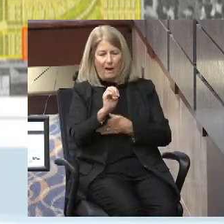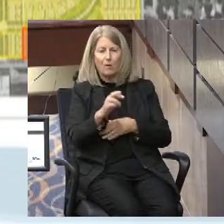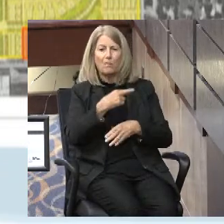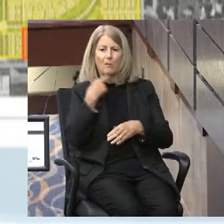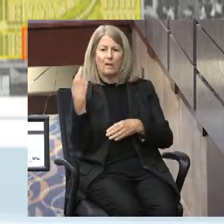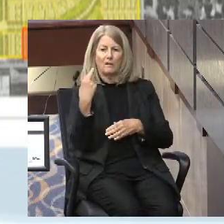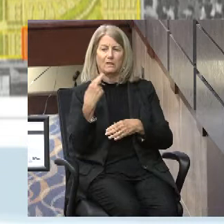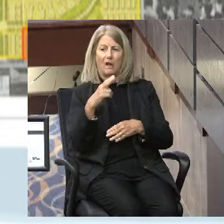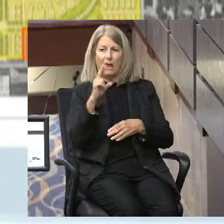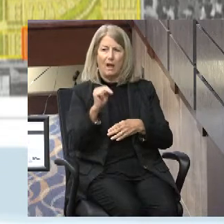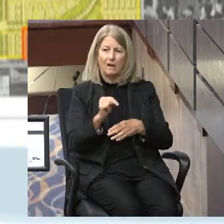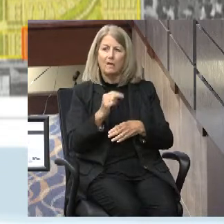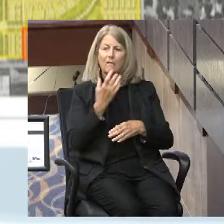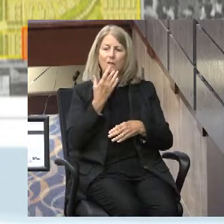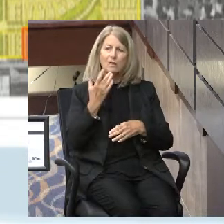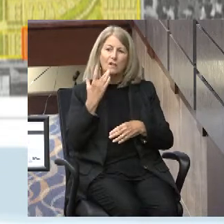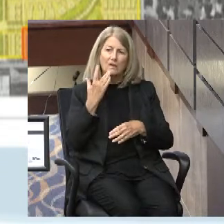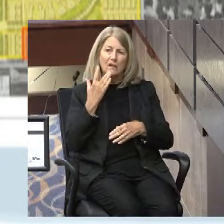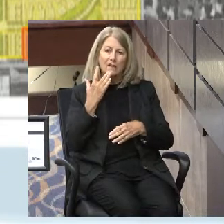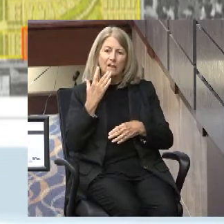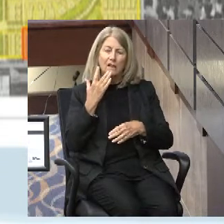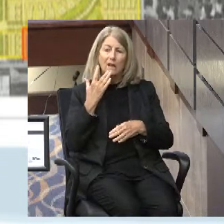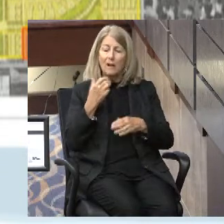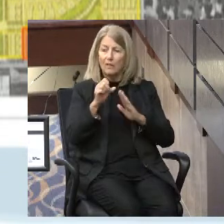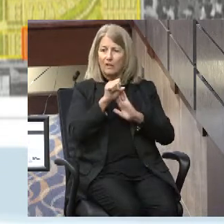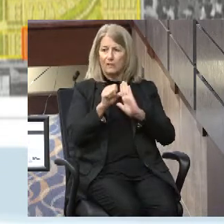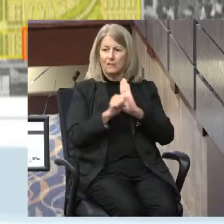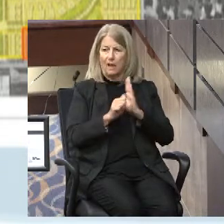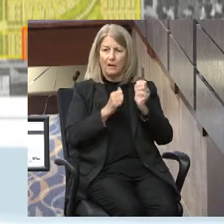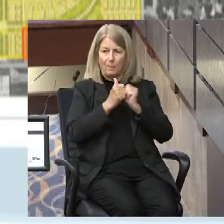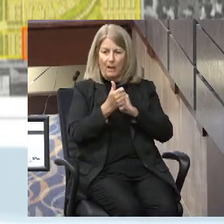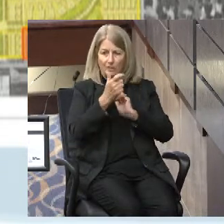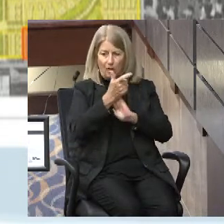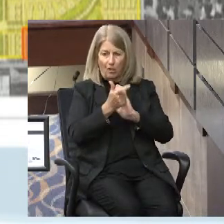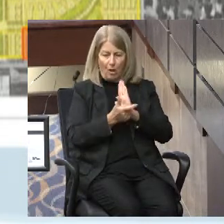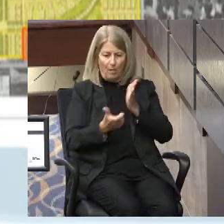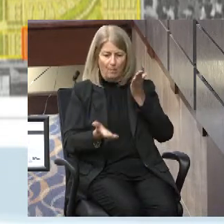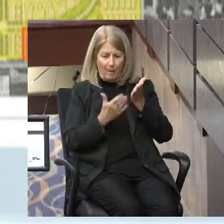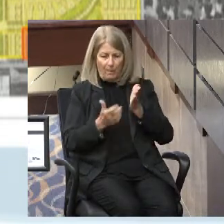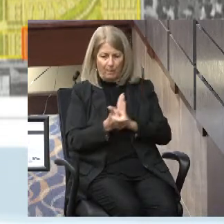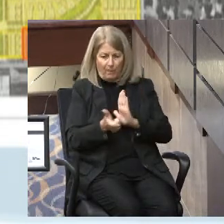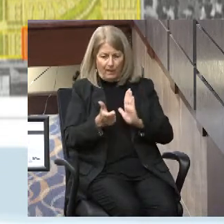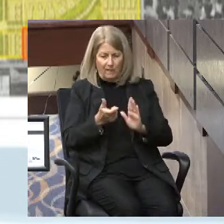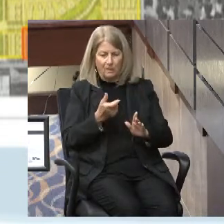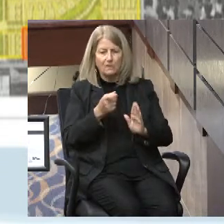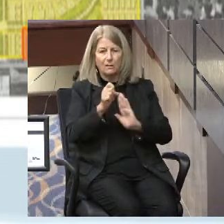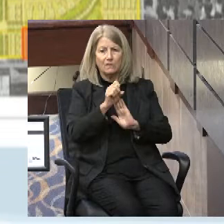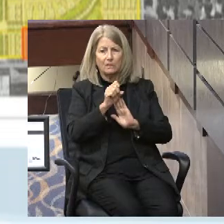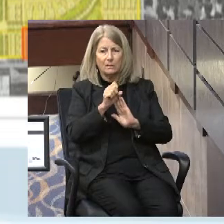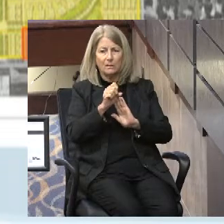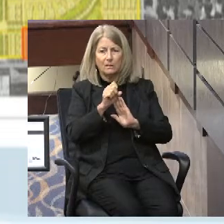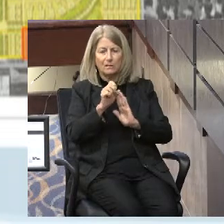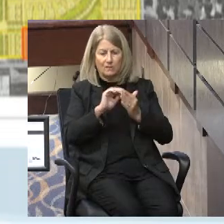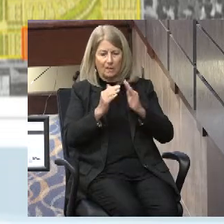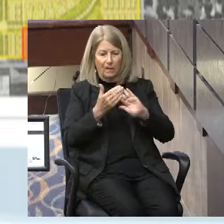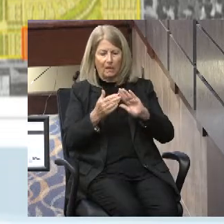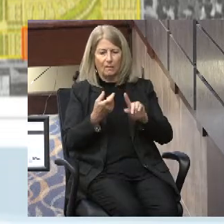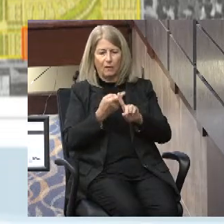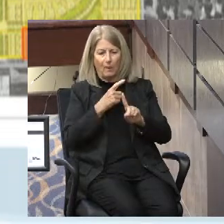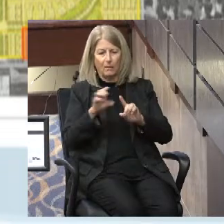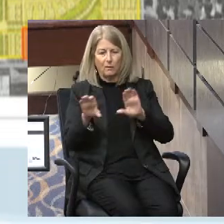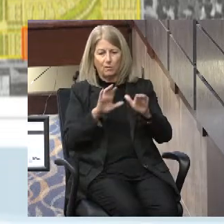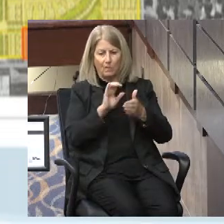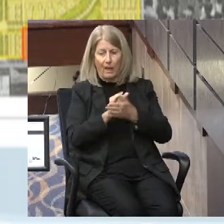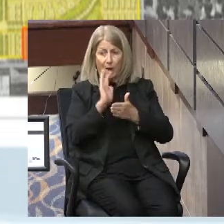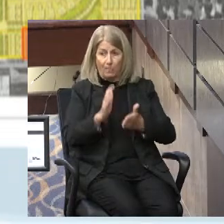passed a law recently that I think may prevent the city from doing this. Now, I'm not an attorney, so I would suggest that the city attorney look and